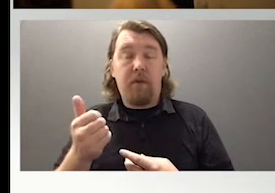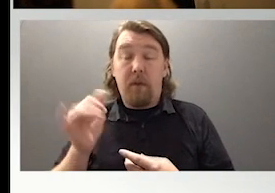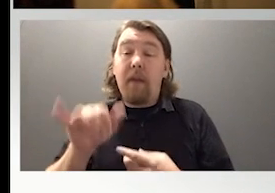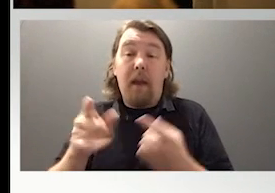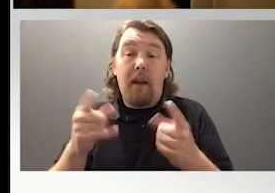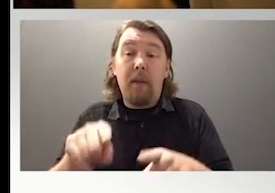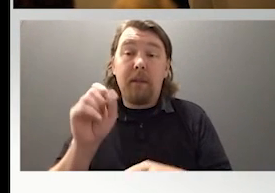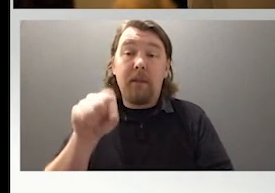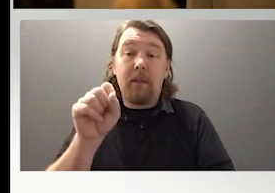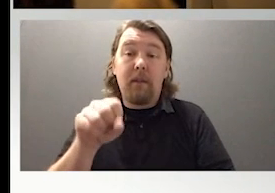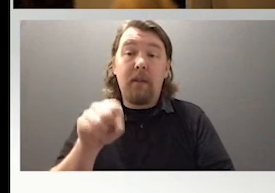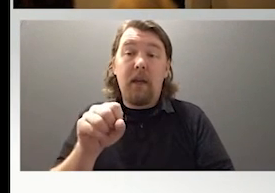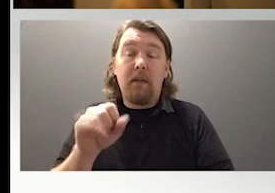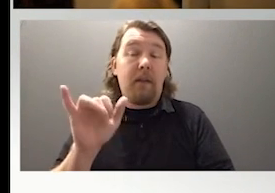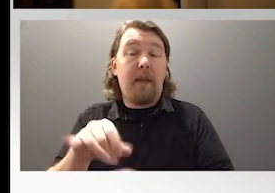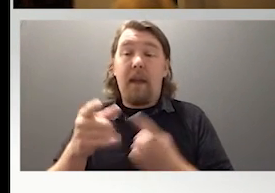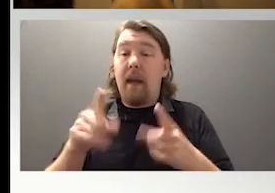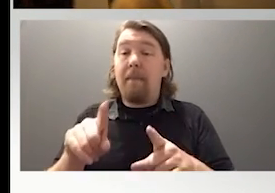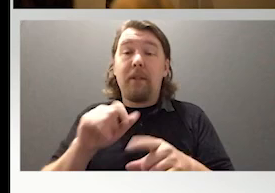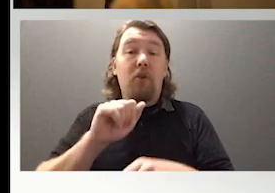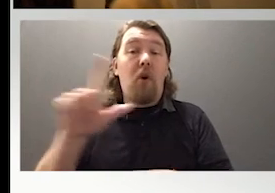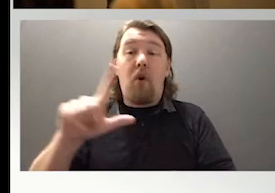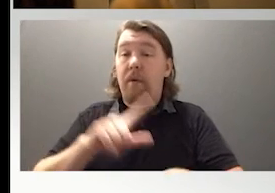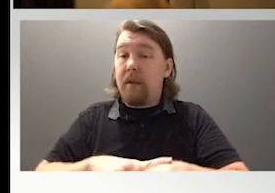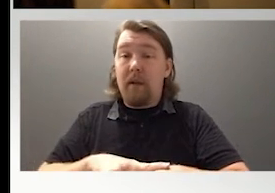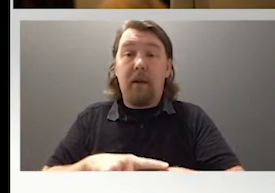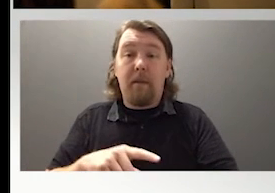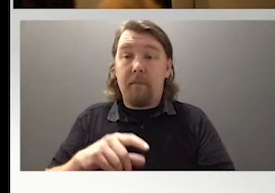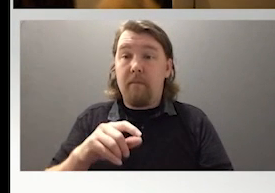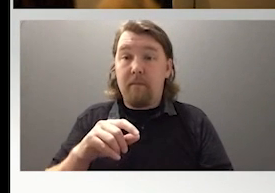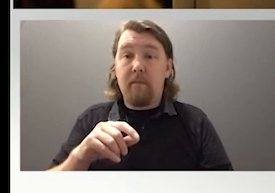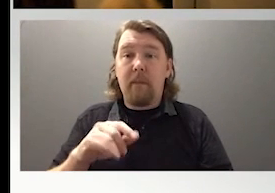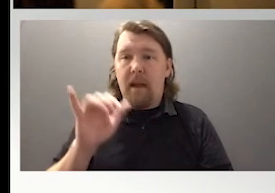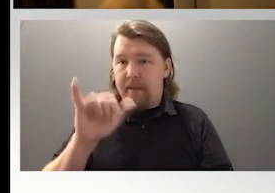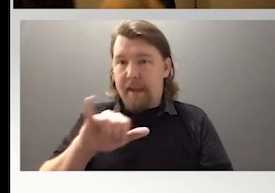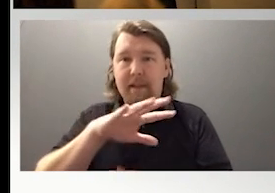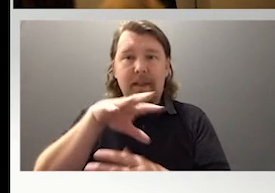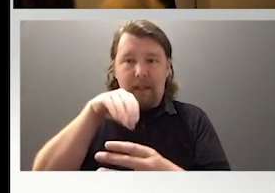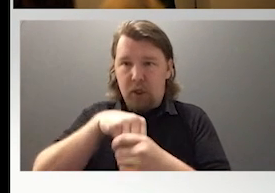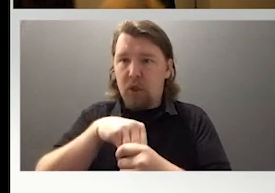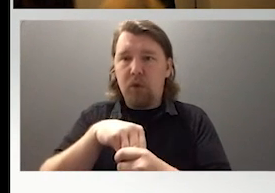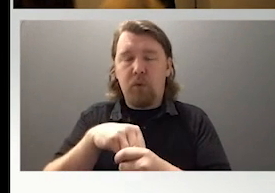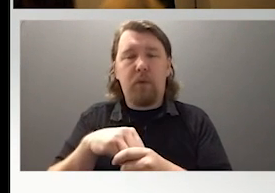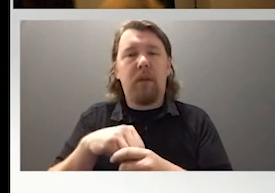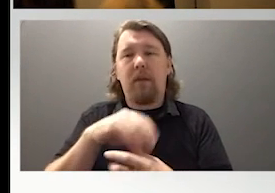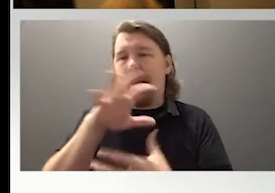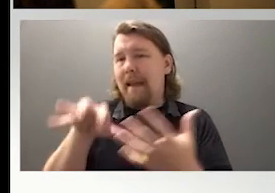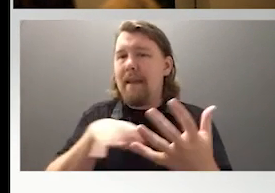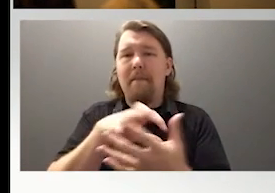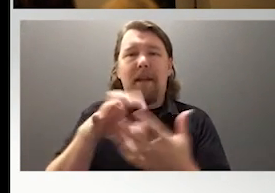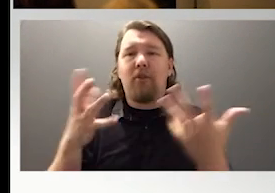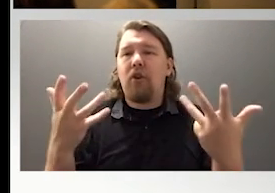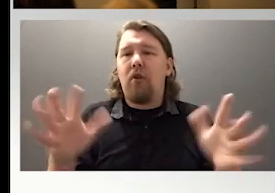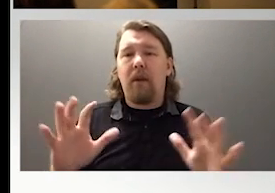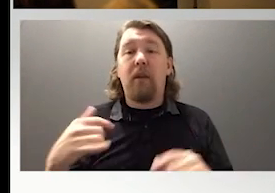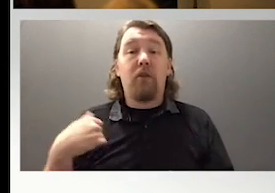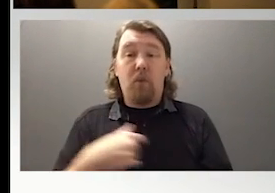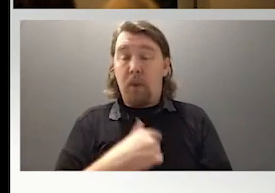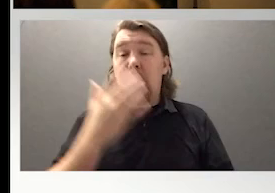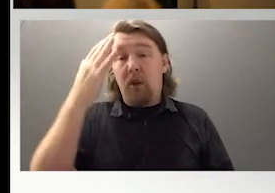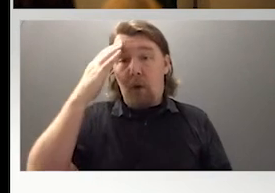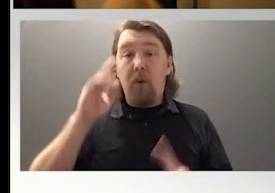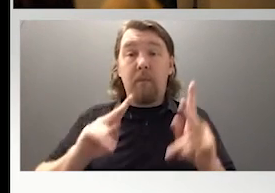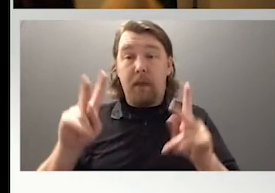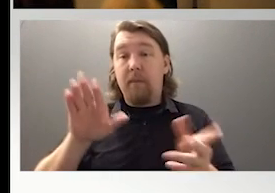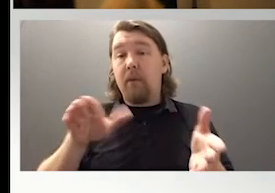That happens. That happens all the time, and that's all already included in the mix. So we know that people do